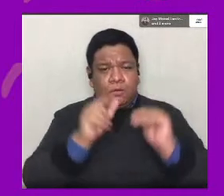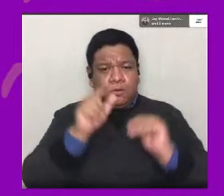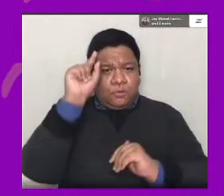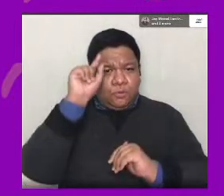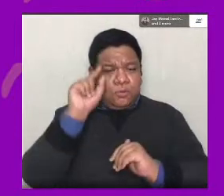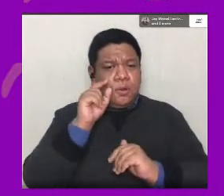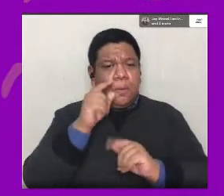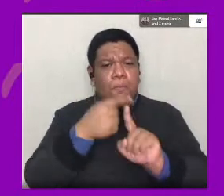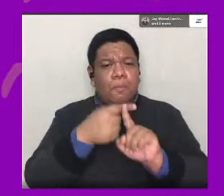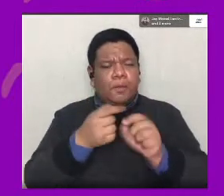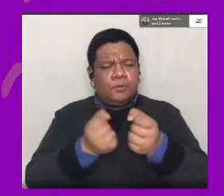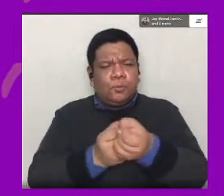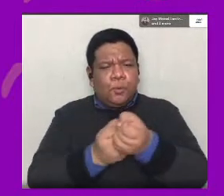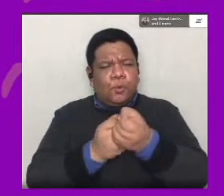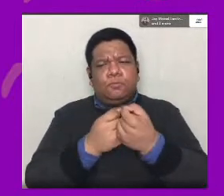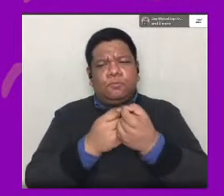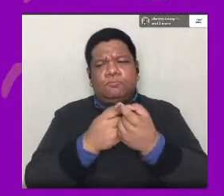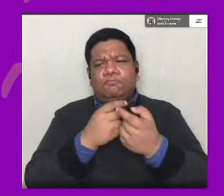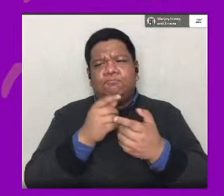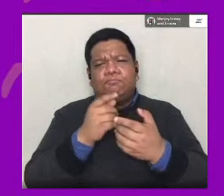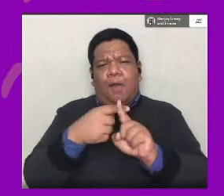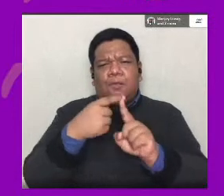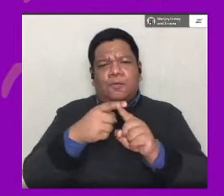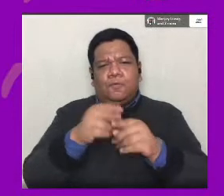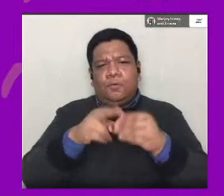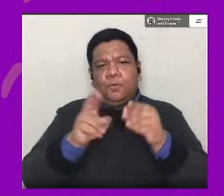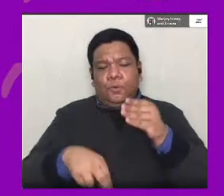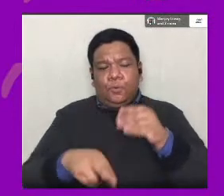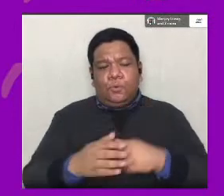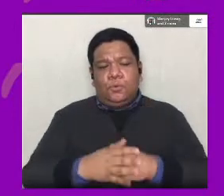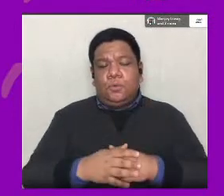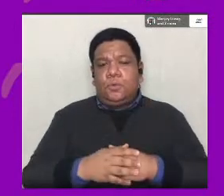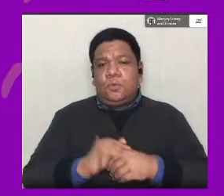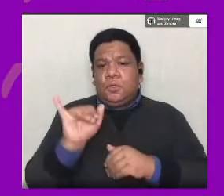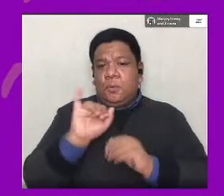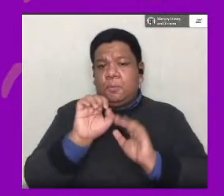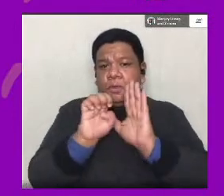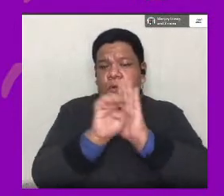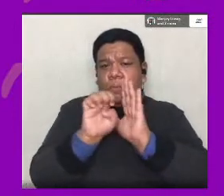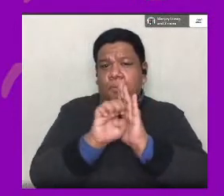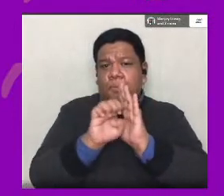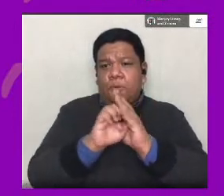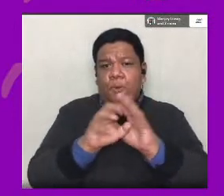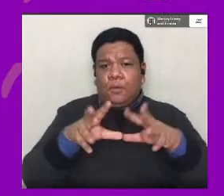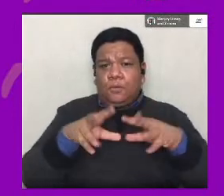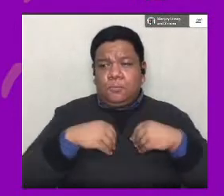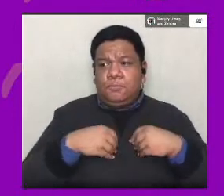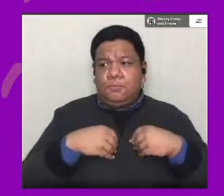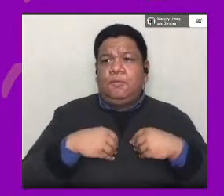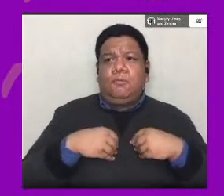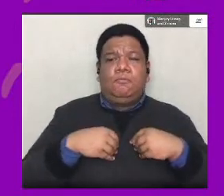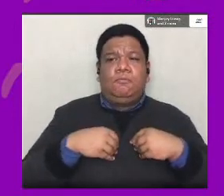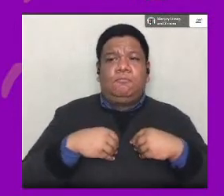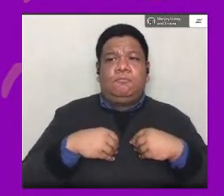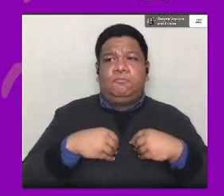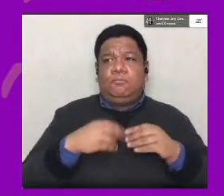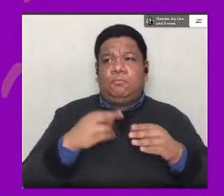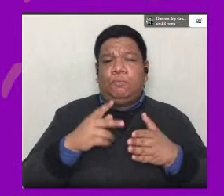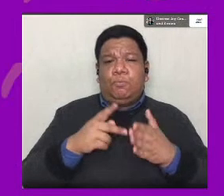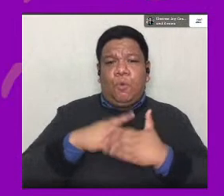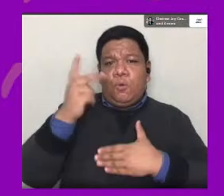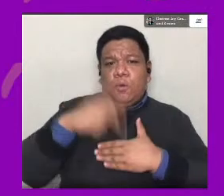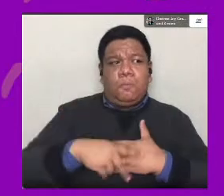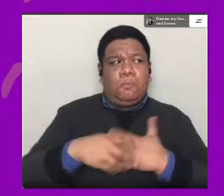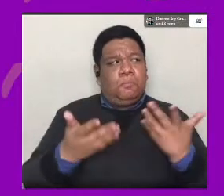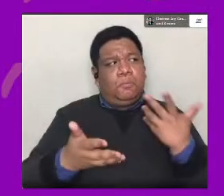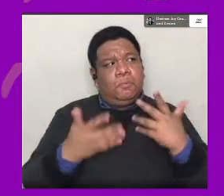outcomes. An example of a accommodating program might be, if travel